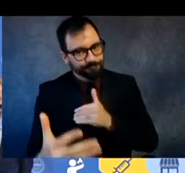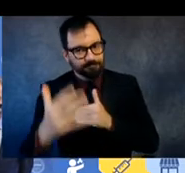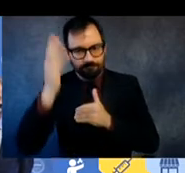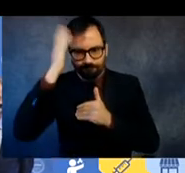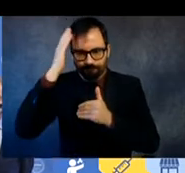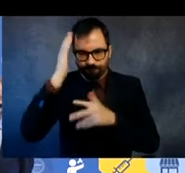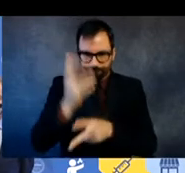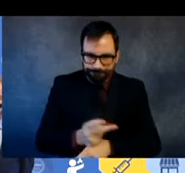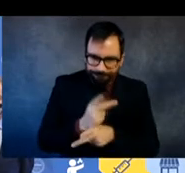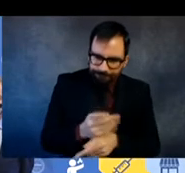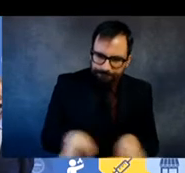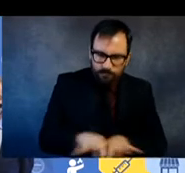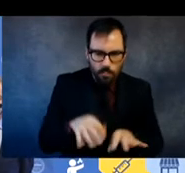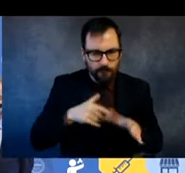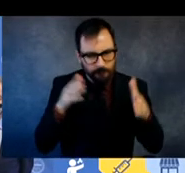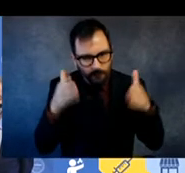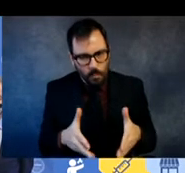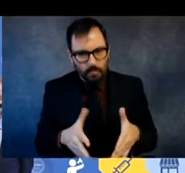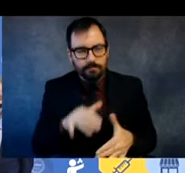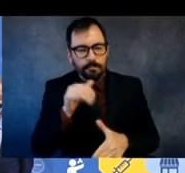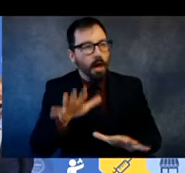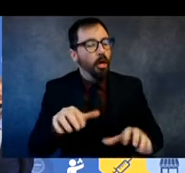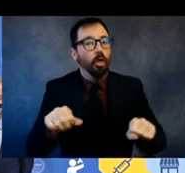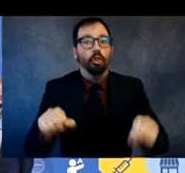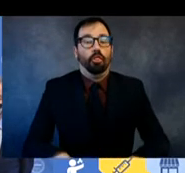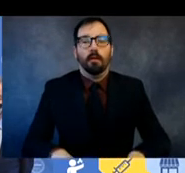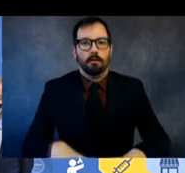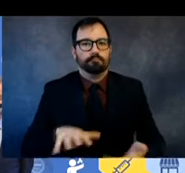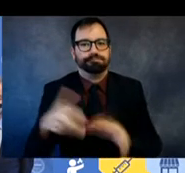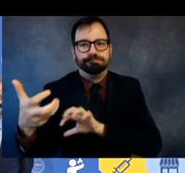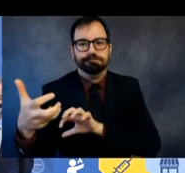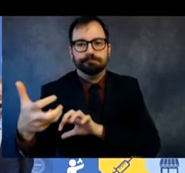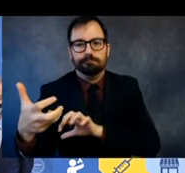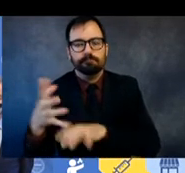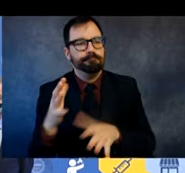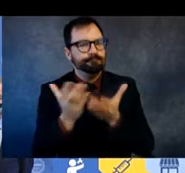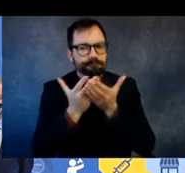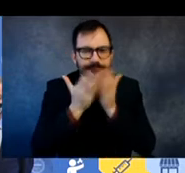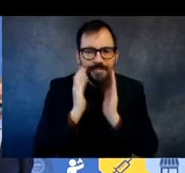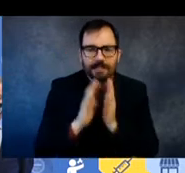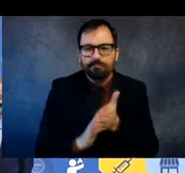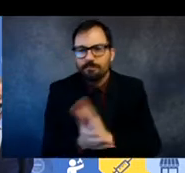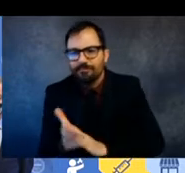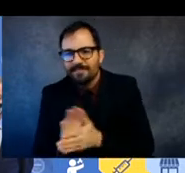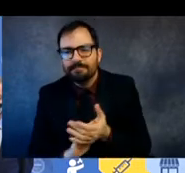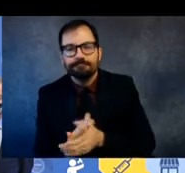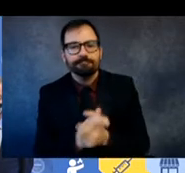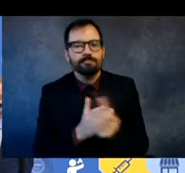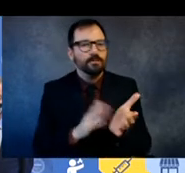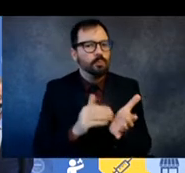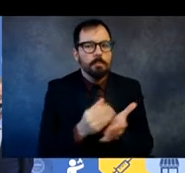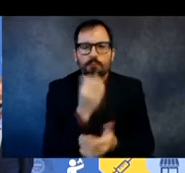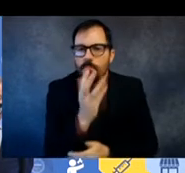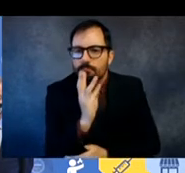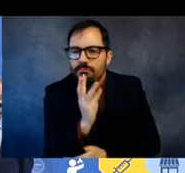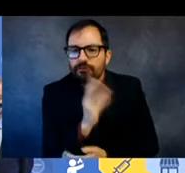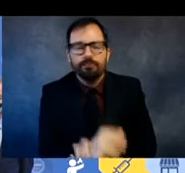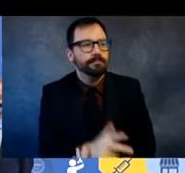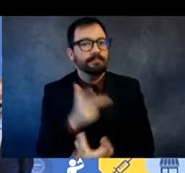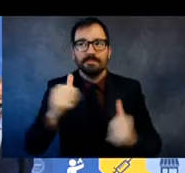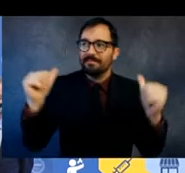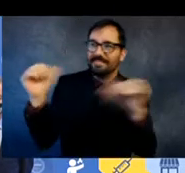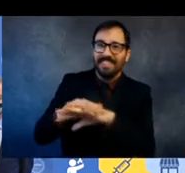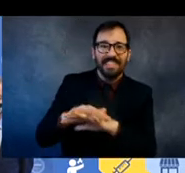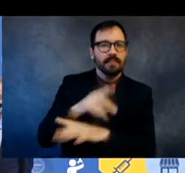don't slip backwards. We were asking everyone to continue to wear masks, wash your hands with soap and warm water. We're asking you to avoid large